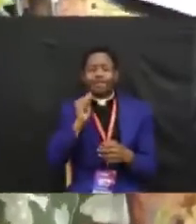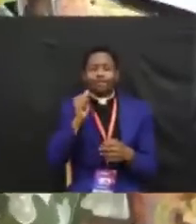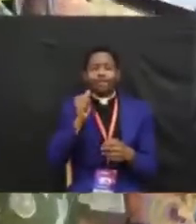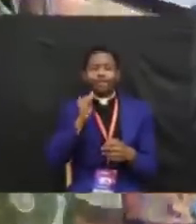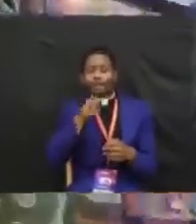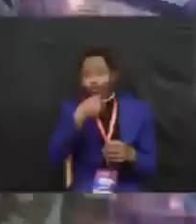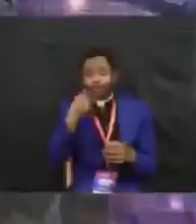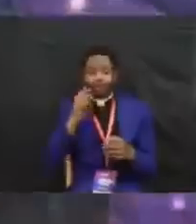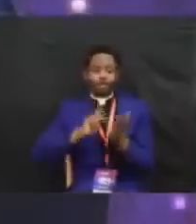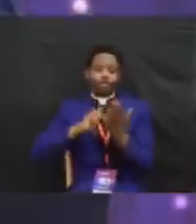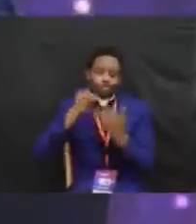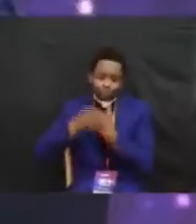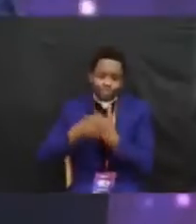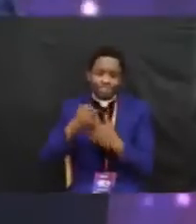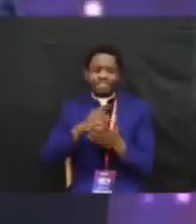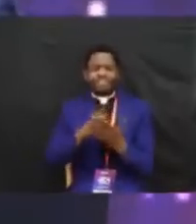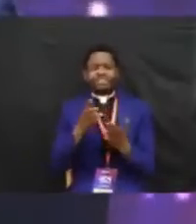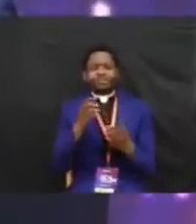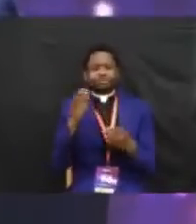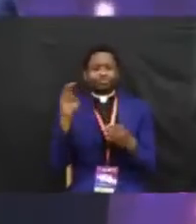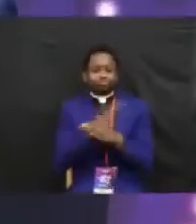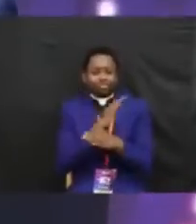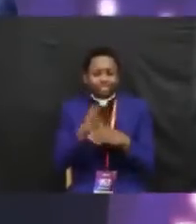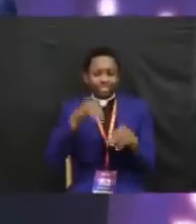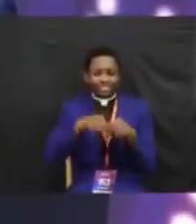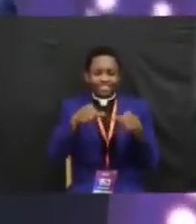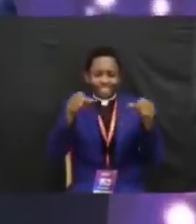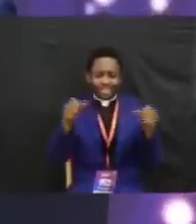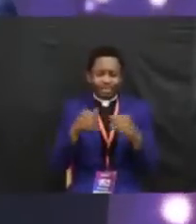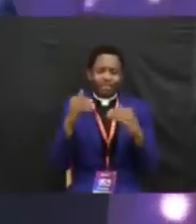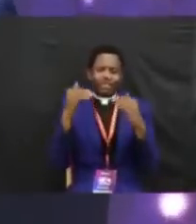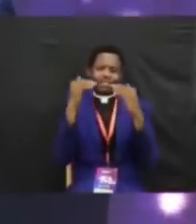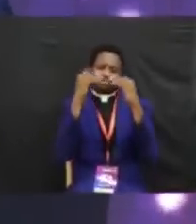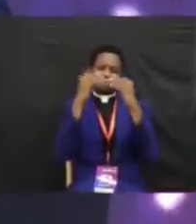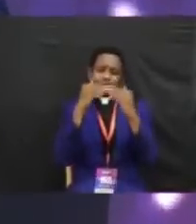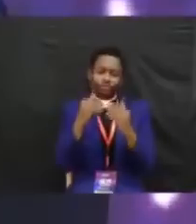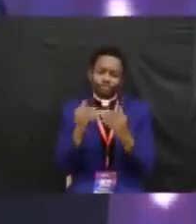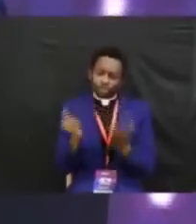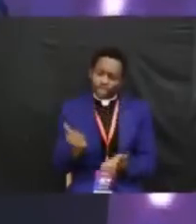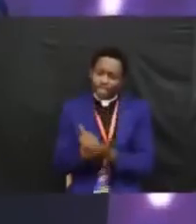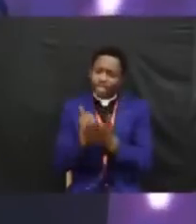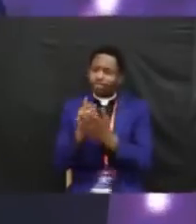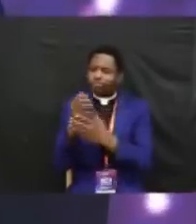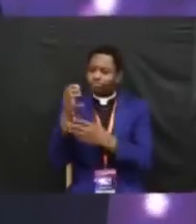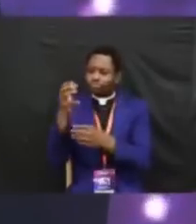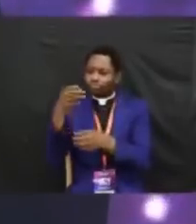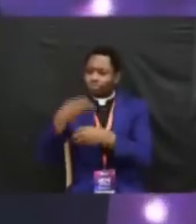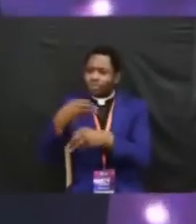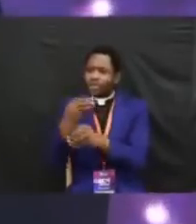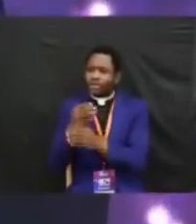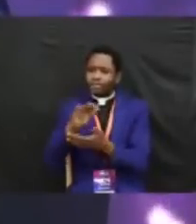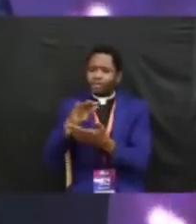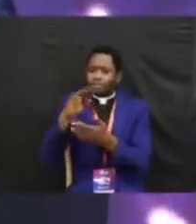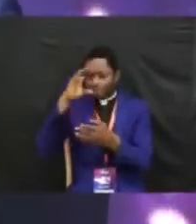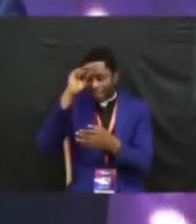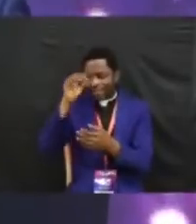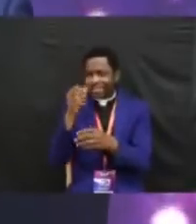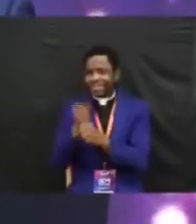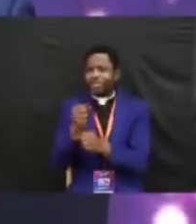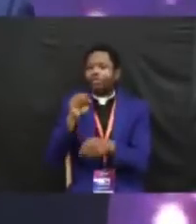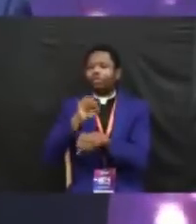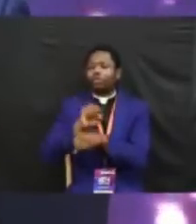the area level as one of the steps taken to improve the livelihood of men in the church.